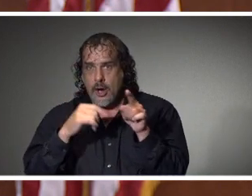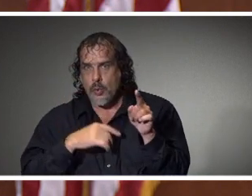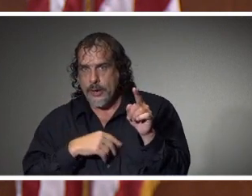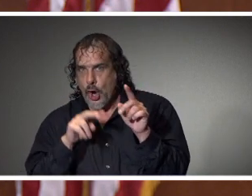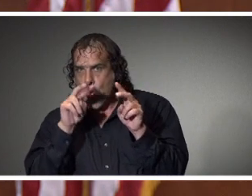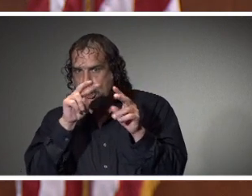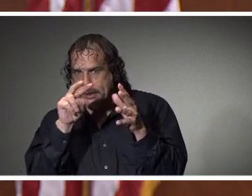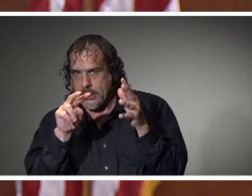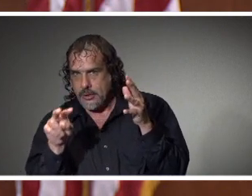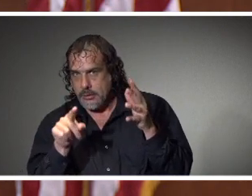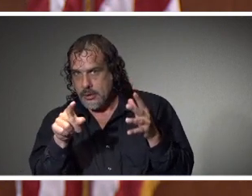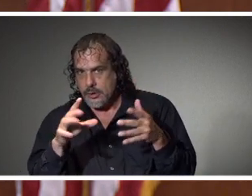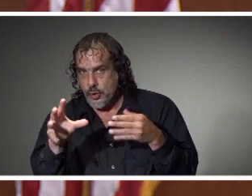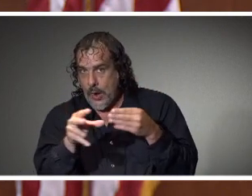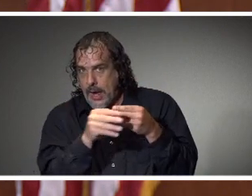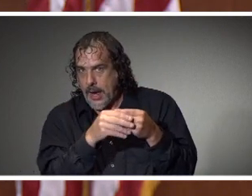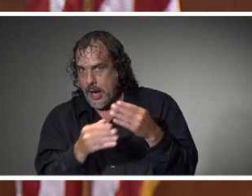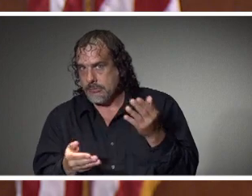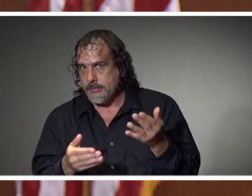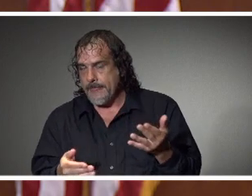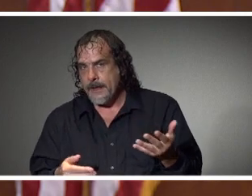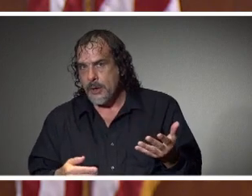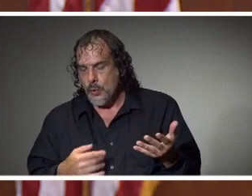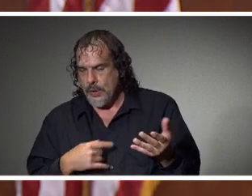a very subjective